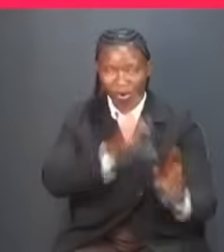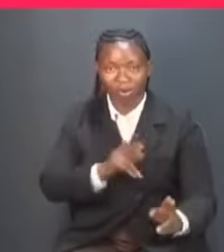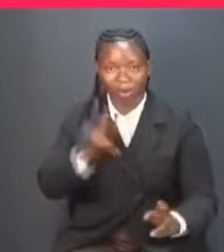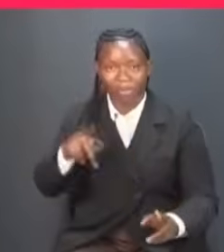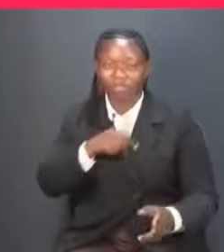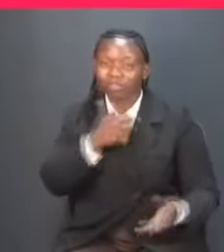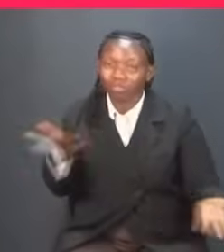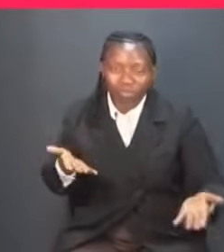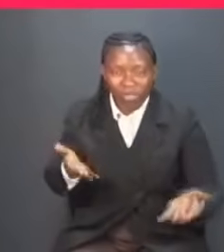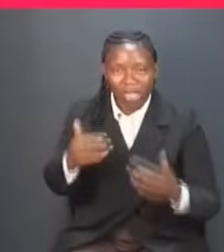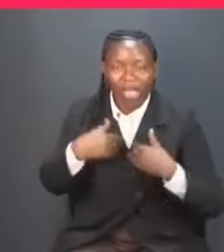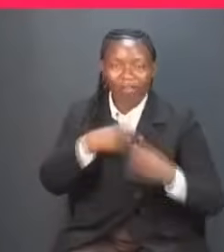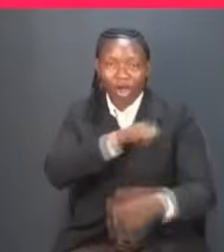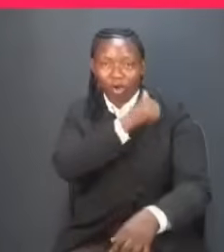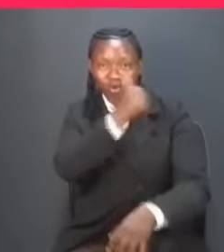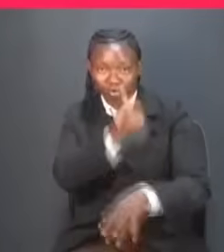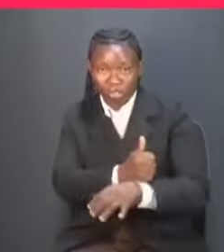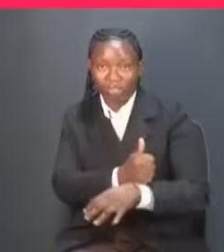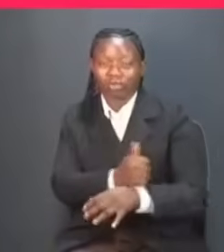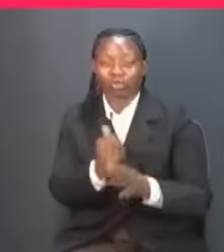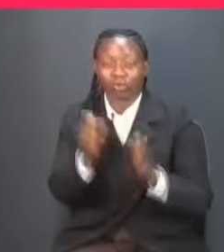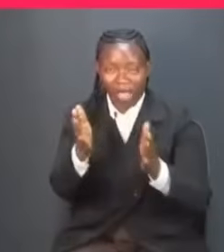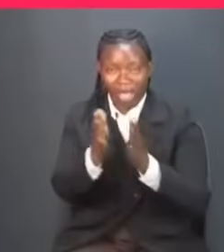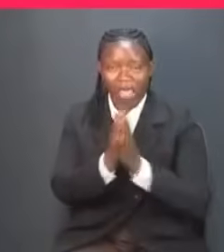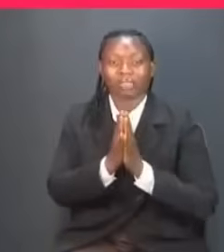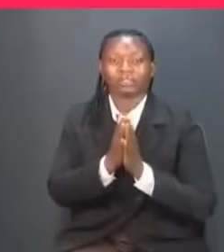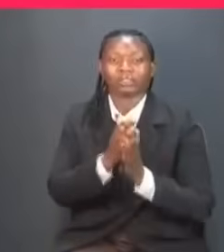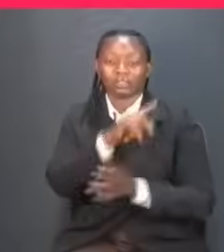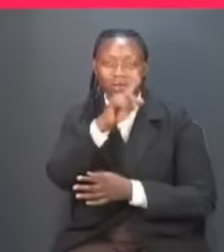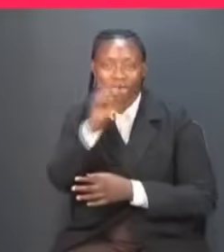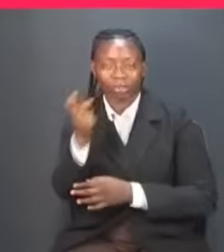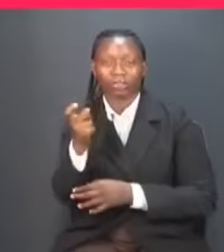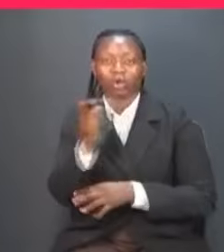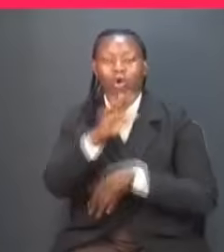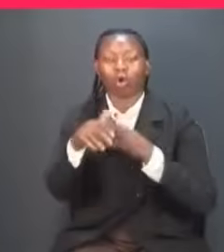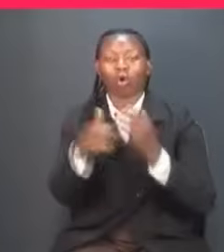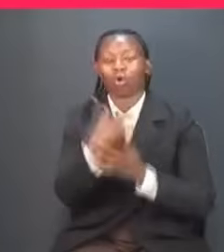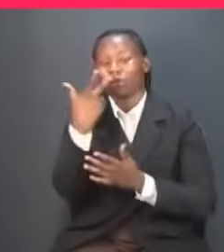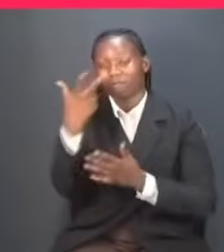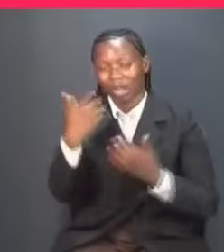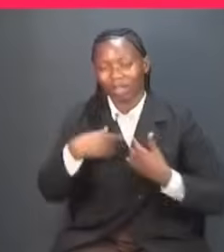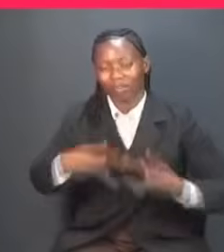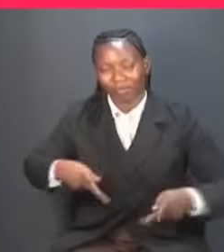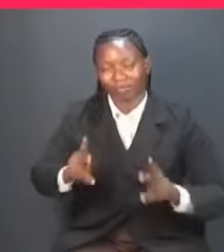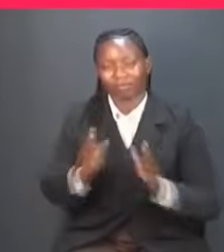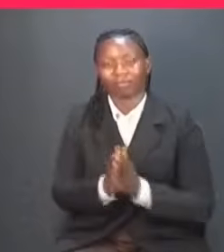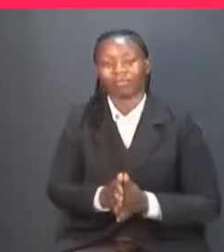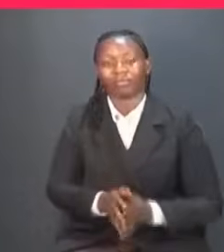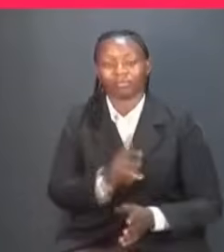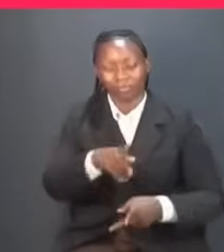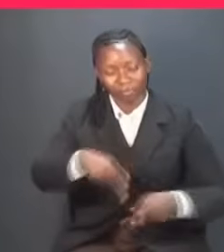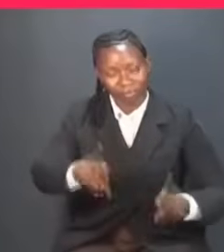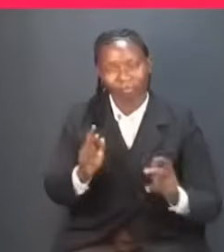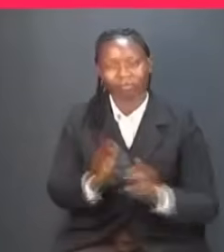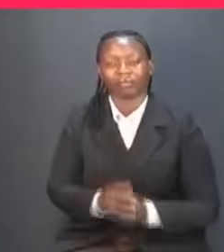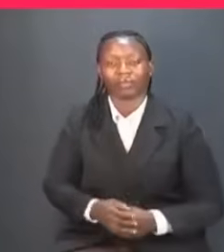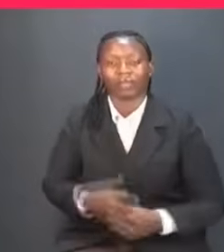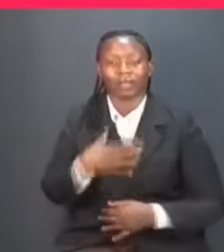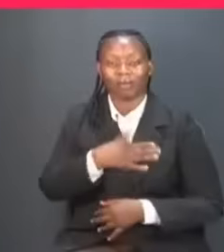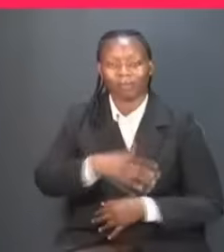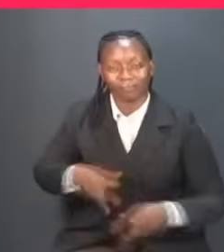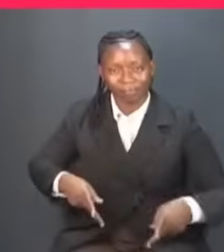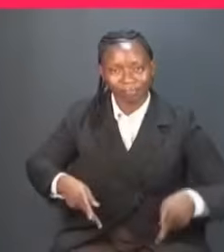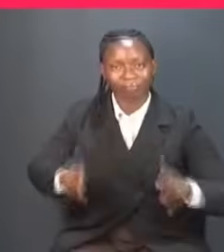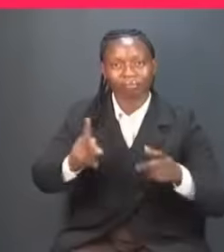said he had the authority to ask the questions, all the three questions. So I granted him leave. So kindly permit him